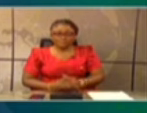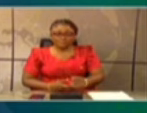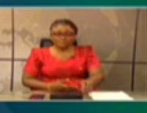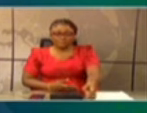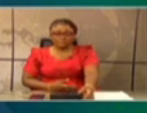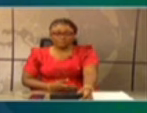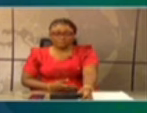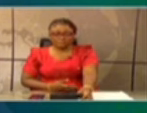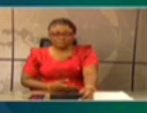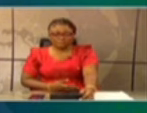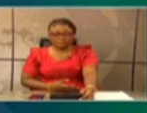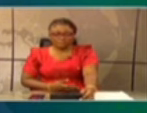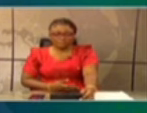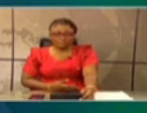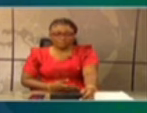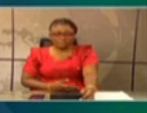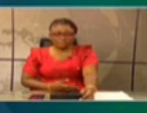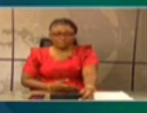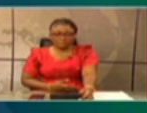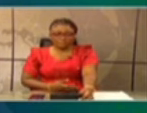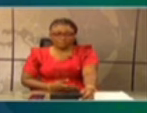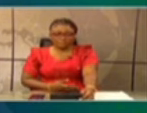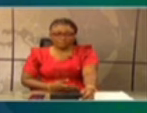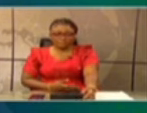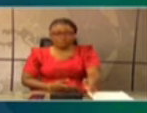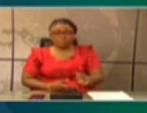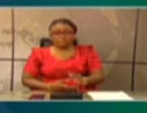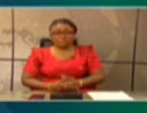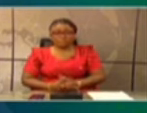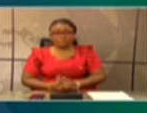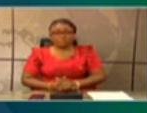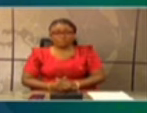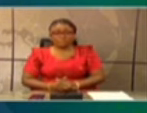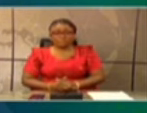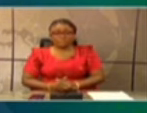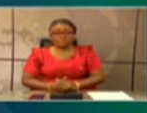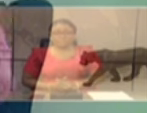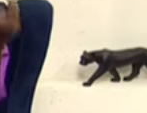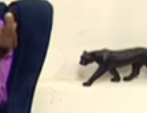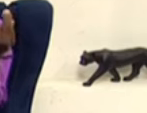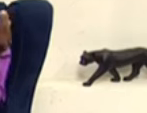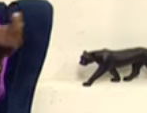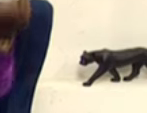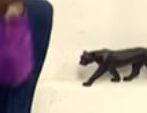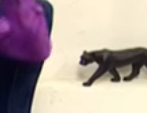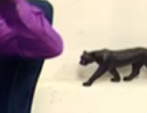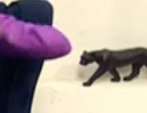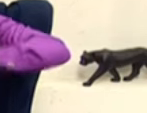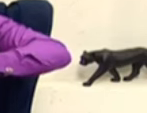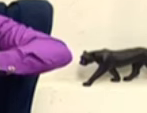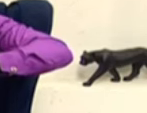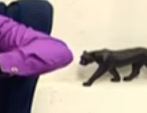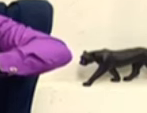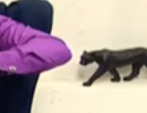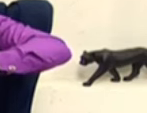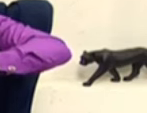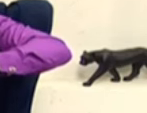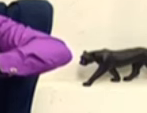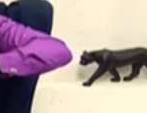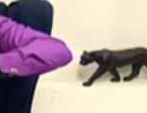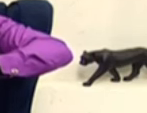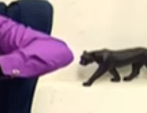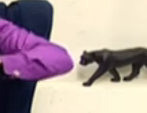Portion now, watch what you did. I would want watch this. Kufu was the presidential candidate of the new